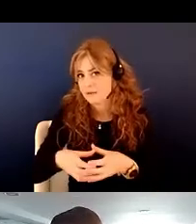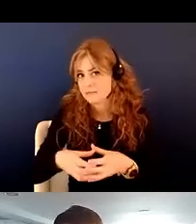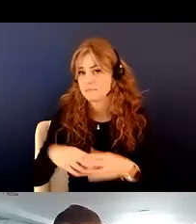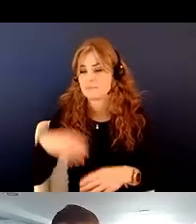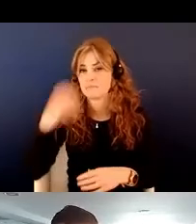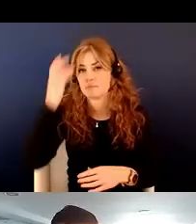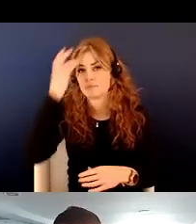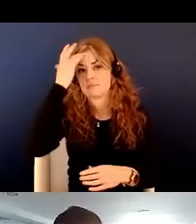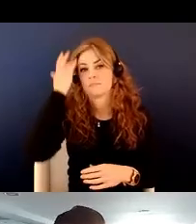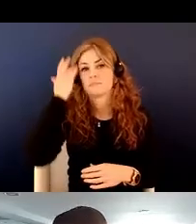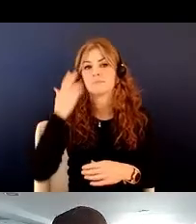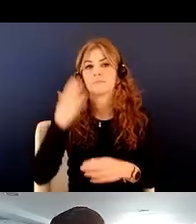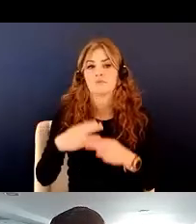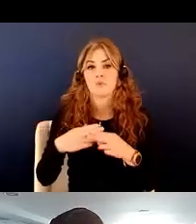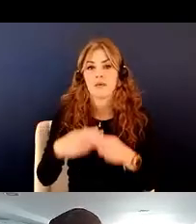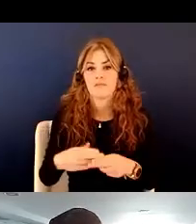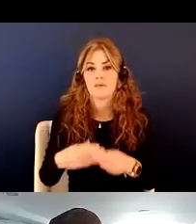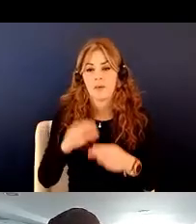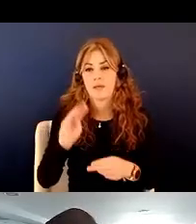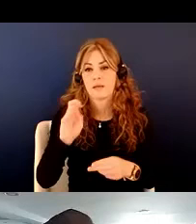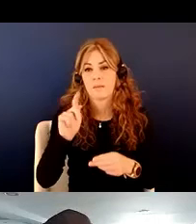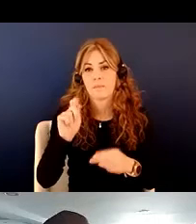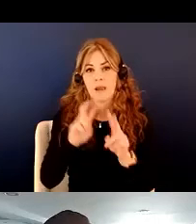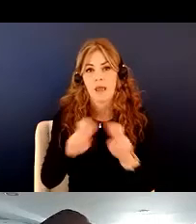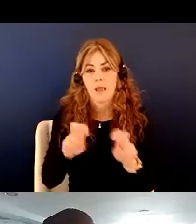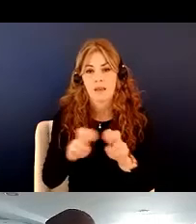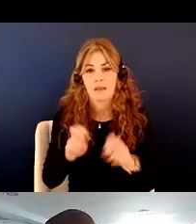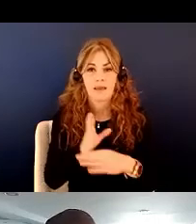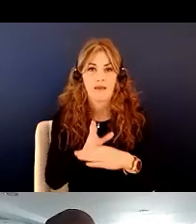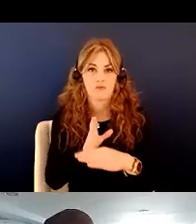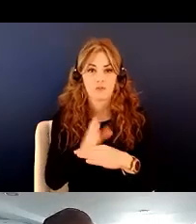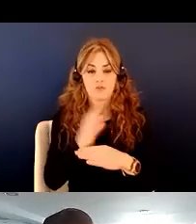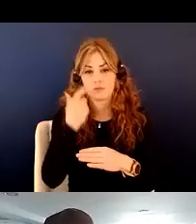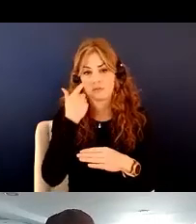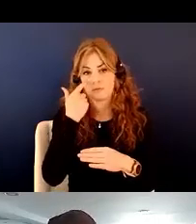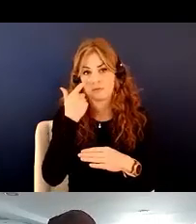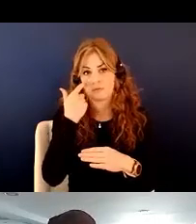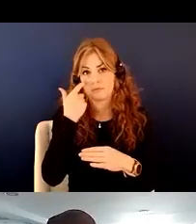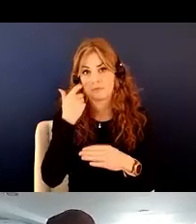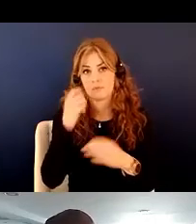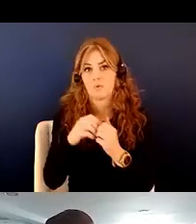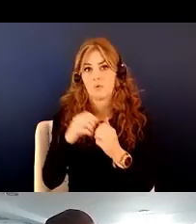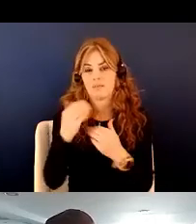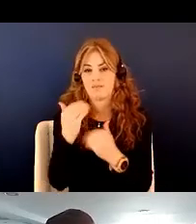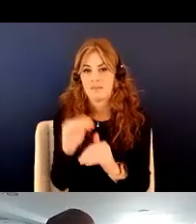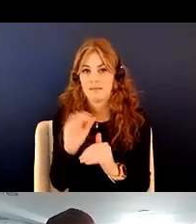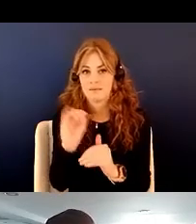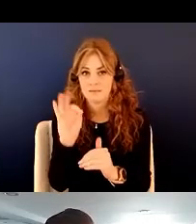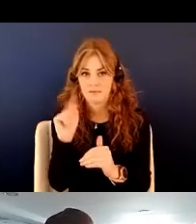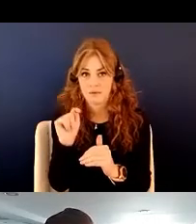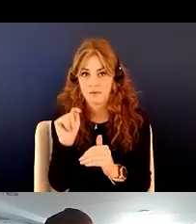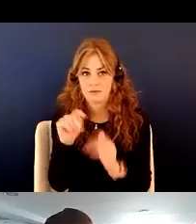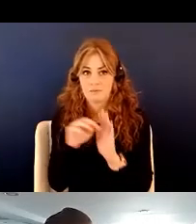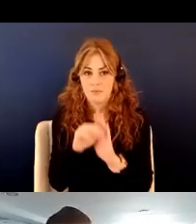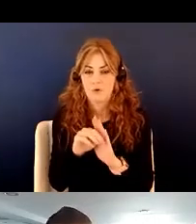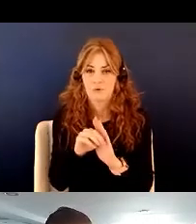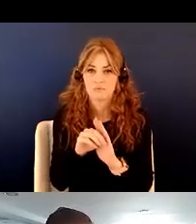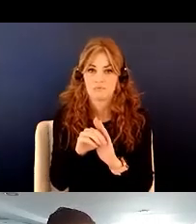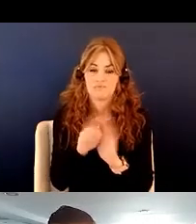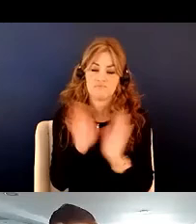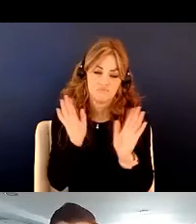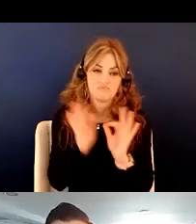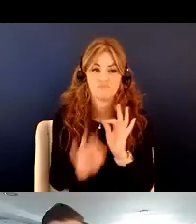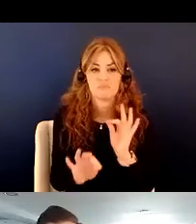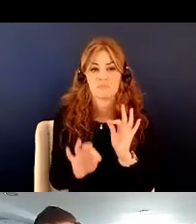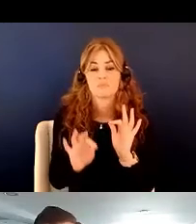And that gives us a weighted meta-analytic average under the fixed effects model. So that's pretty straightforward. And I